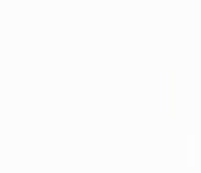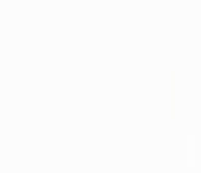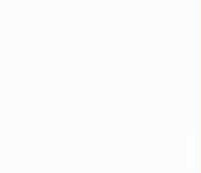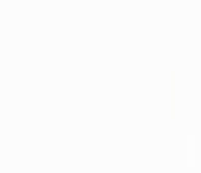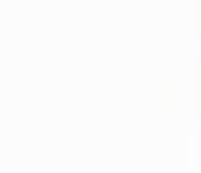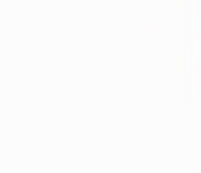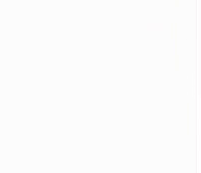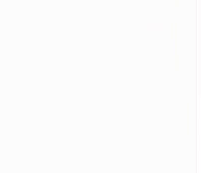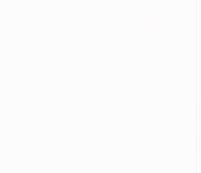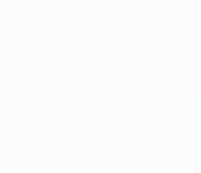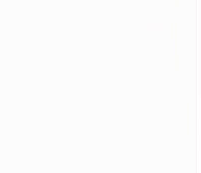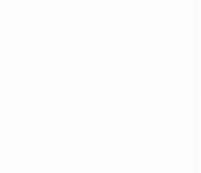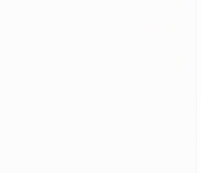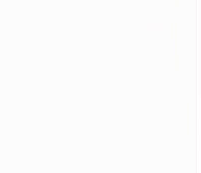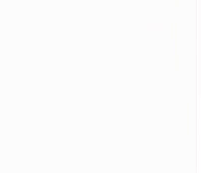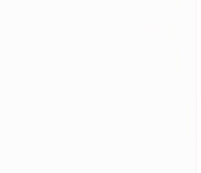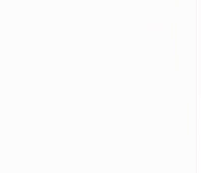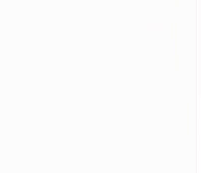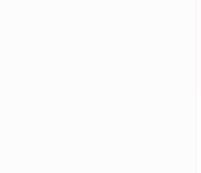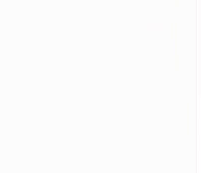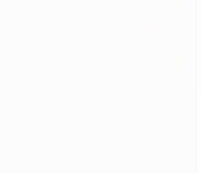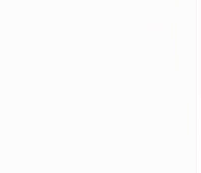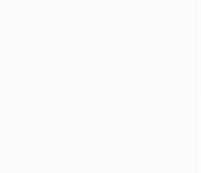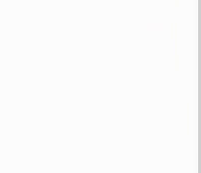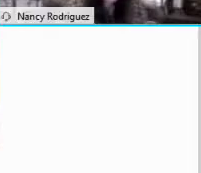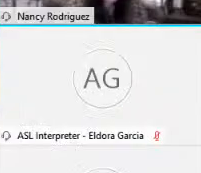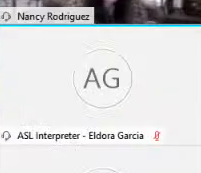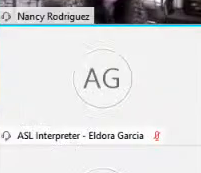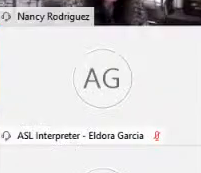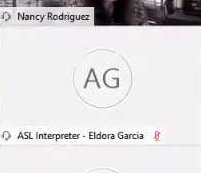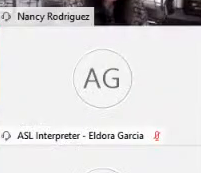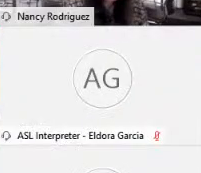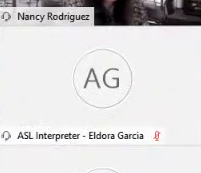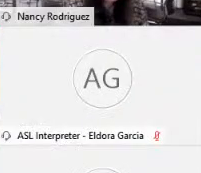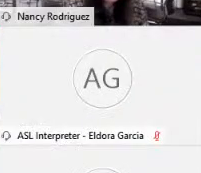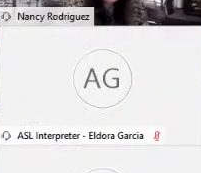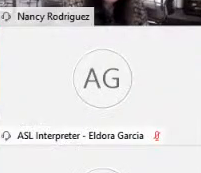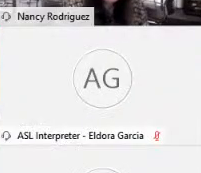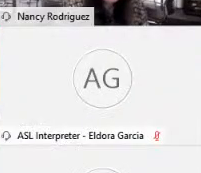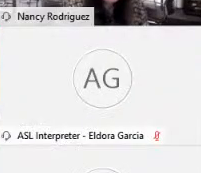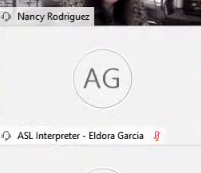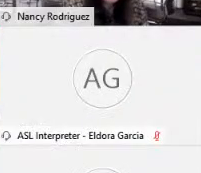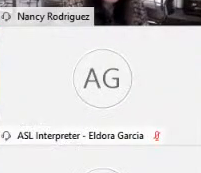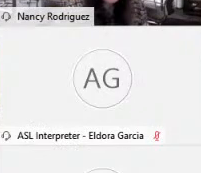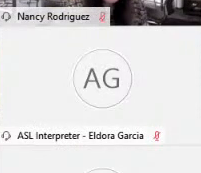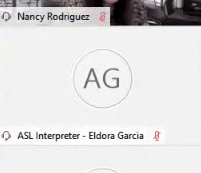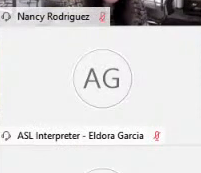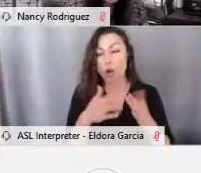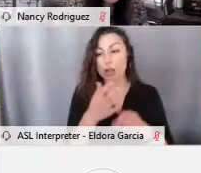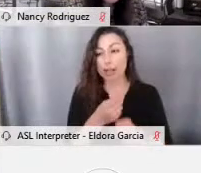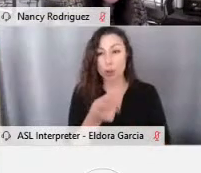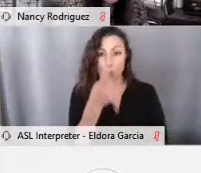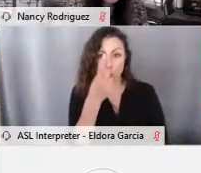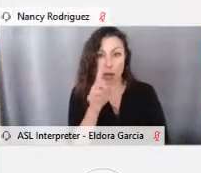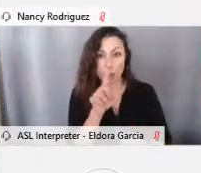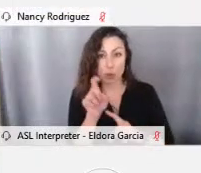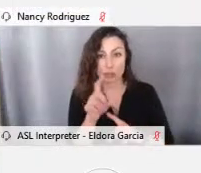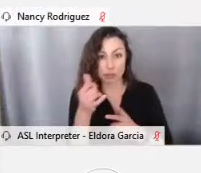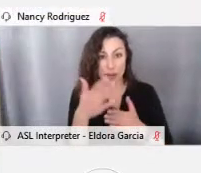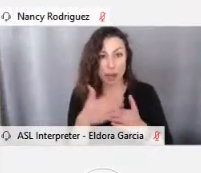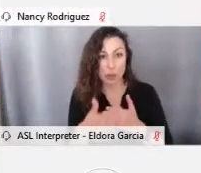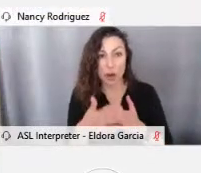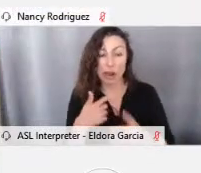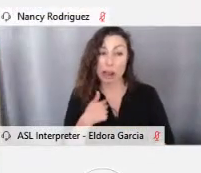I notice now that we have a number of other questions, so I'm going to say you all get one question from here on out.